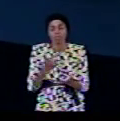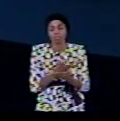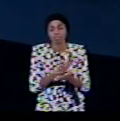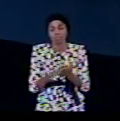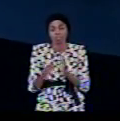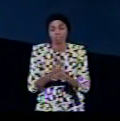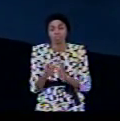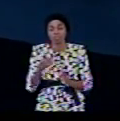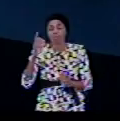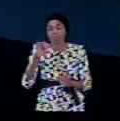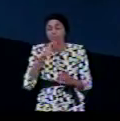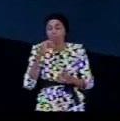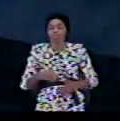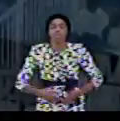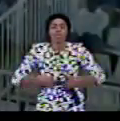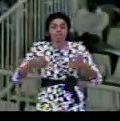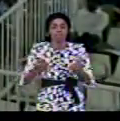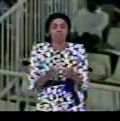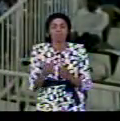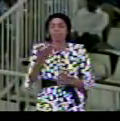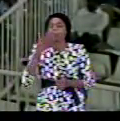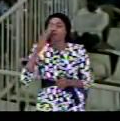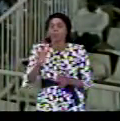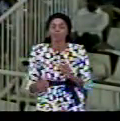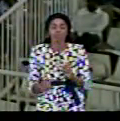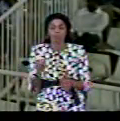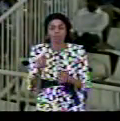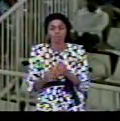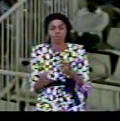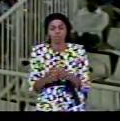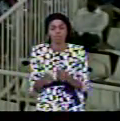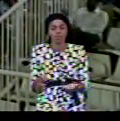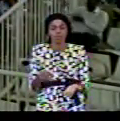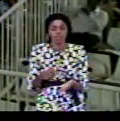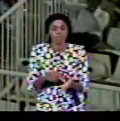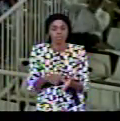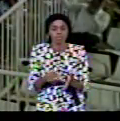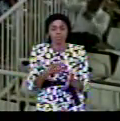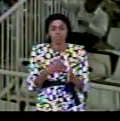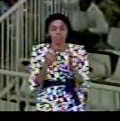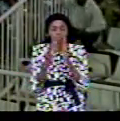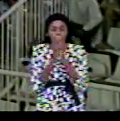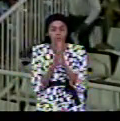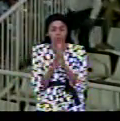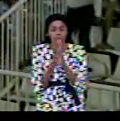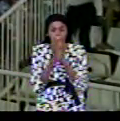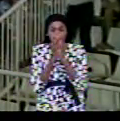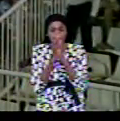the wicked every day. Rise up and talk to the Lord in prayer.